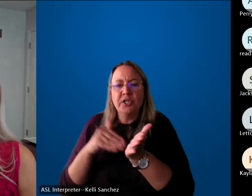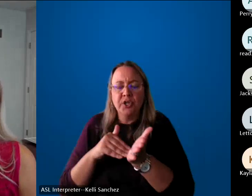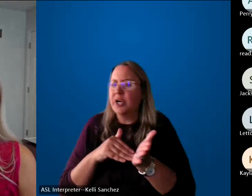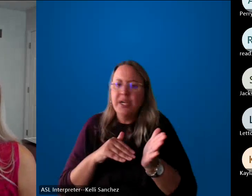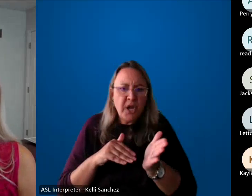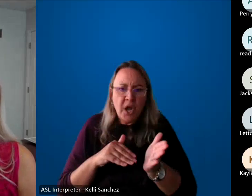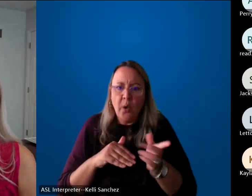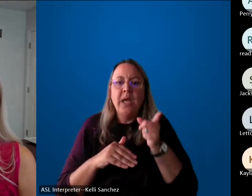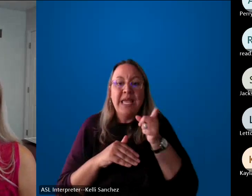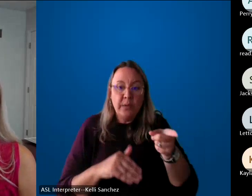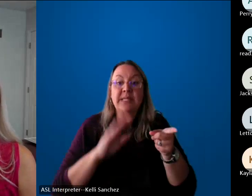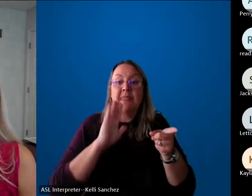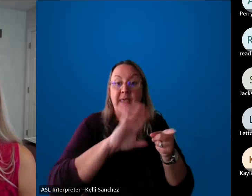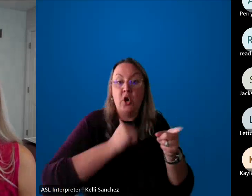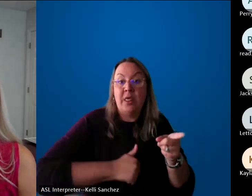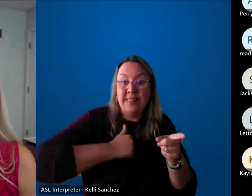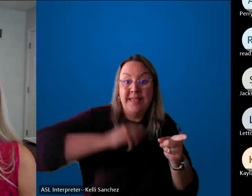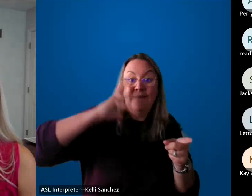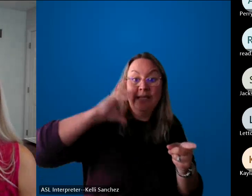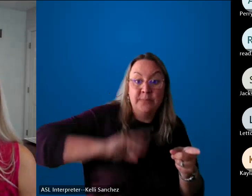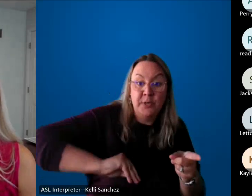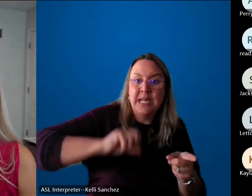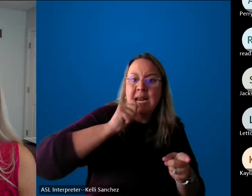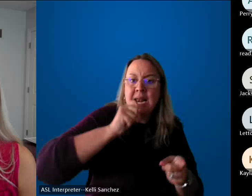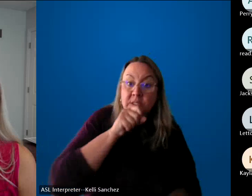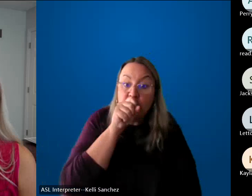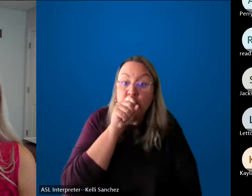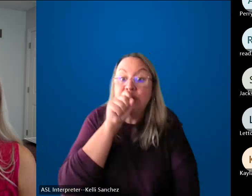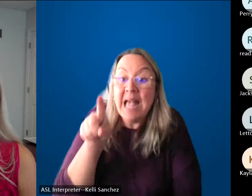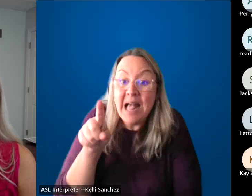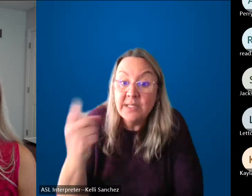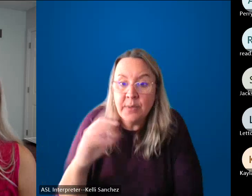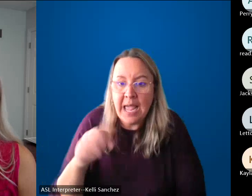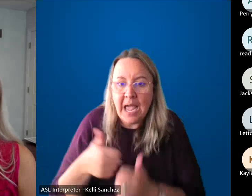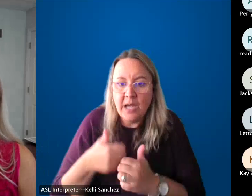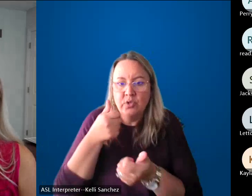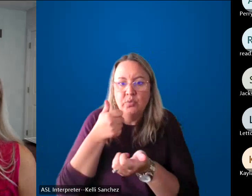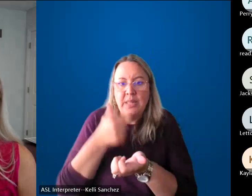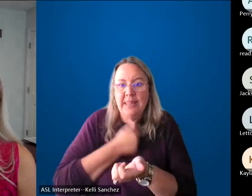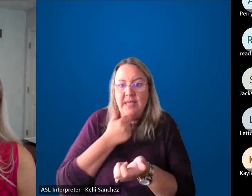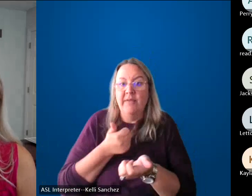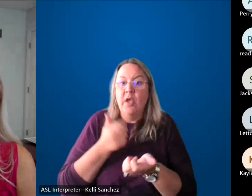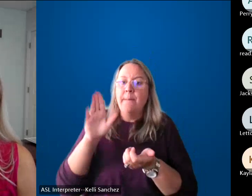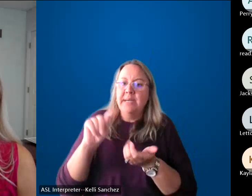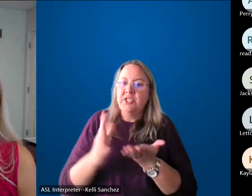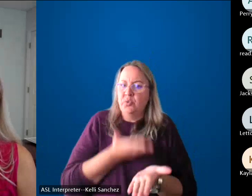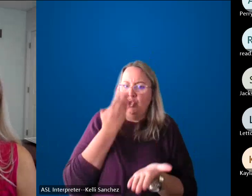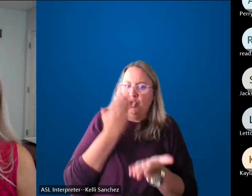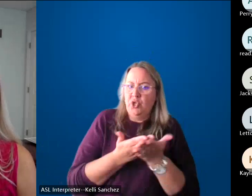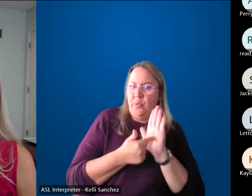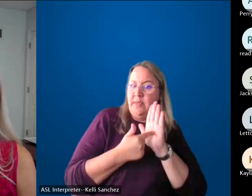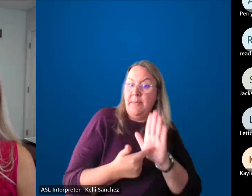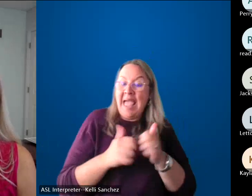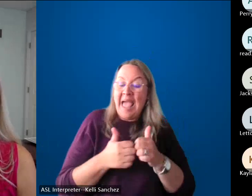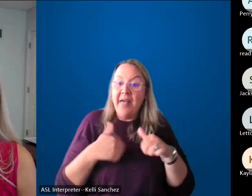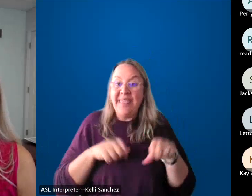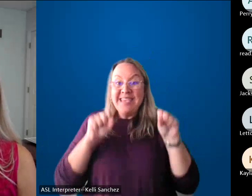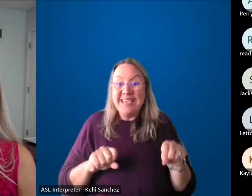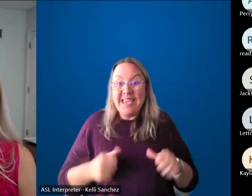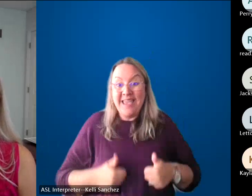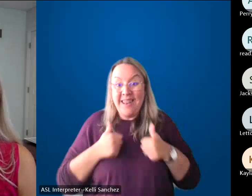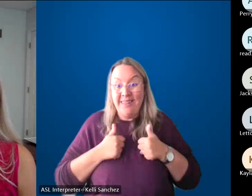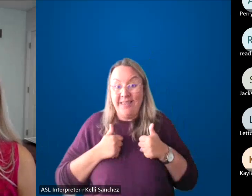and the ability not to tell somebody how to live, but to show them how to live. And we